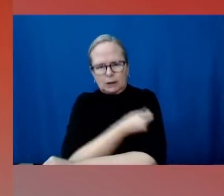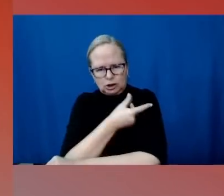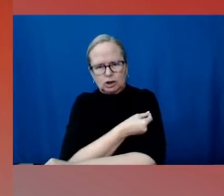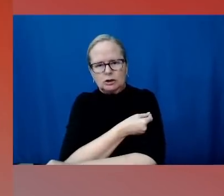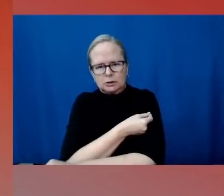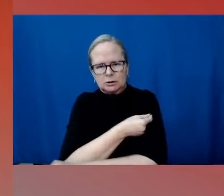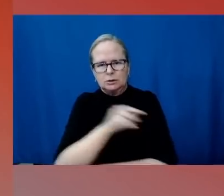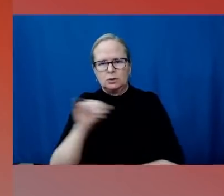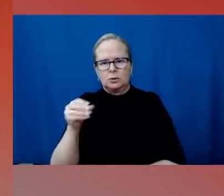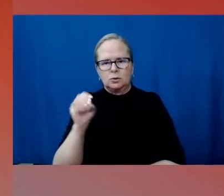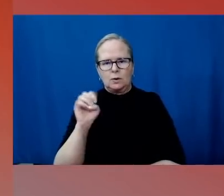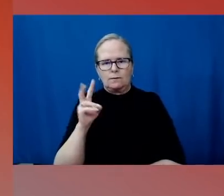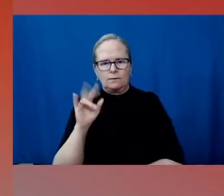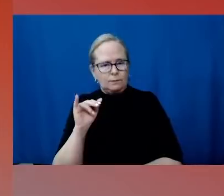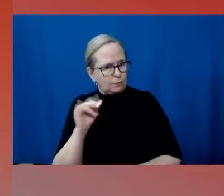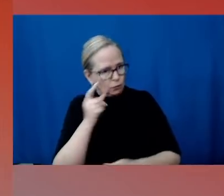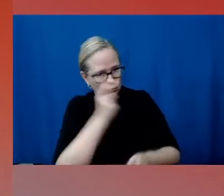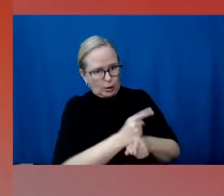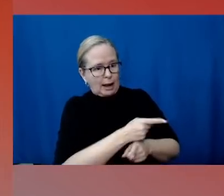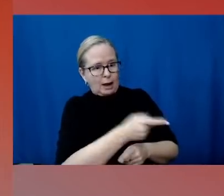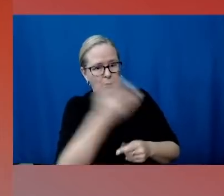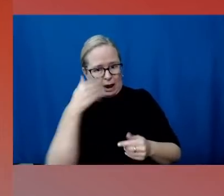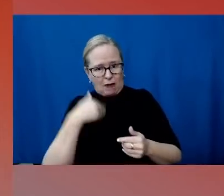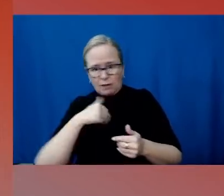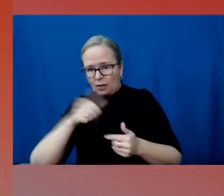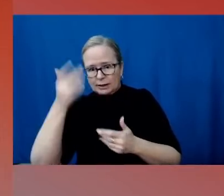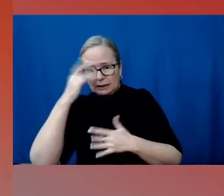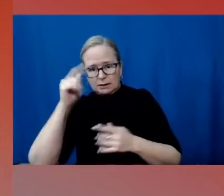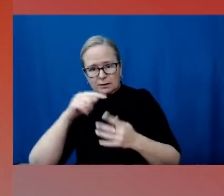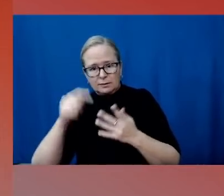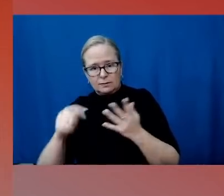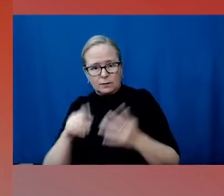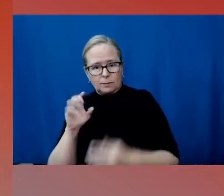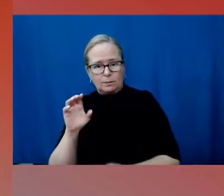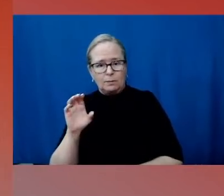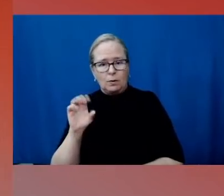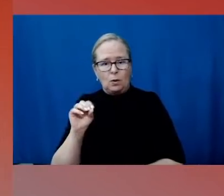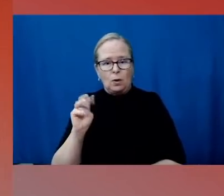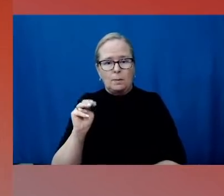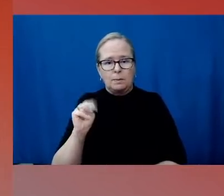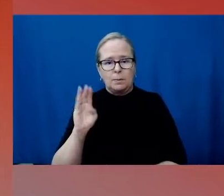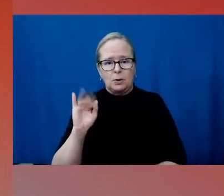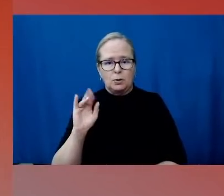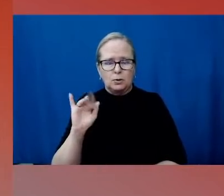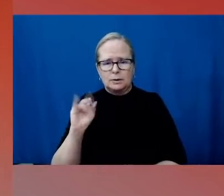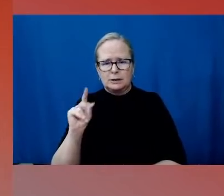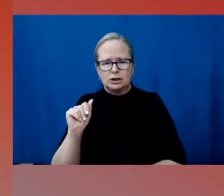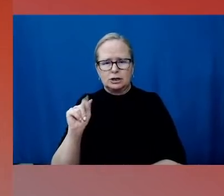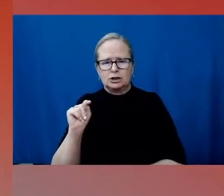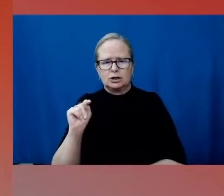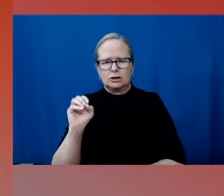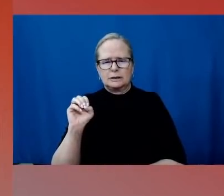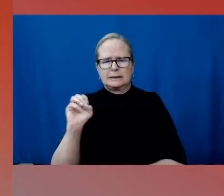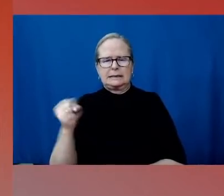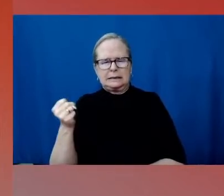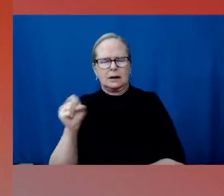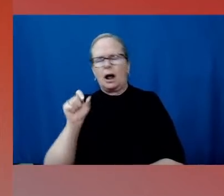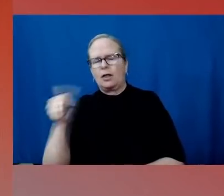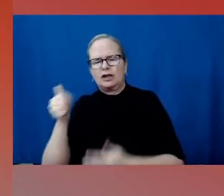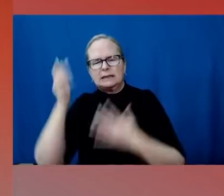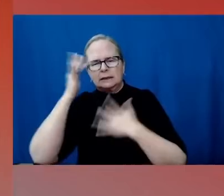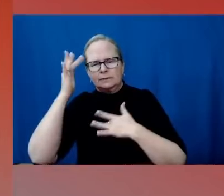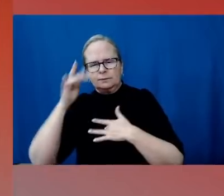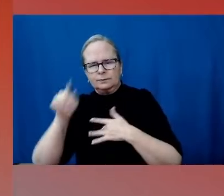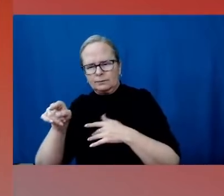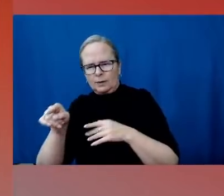you have lots of comorbidities or you're over 55, then it's worth talking to a doctor, because maybe it could be released,